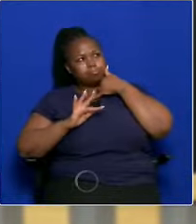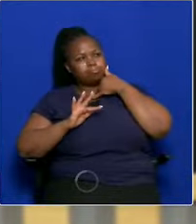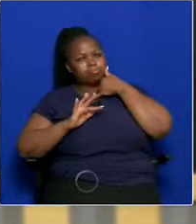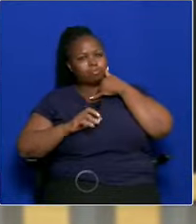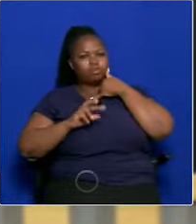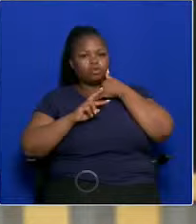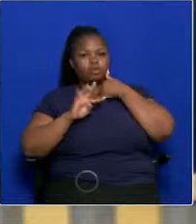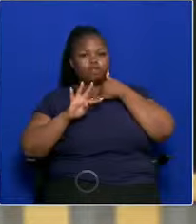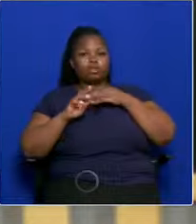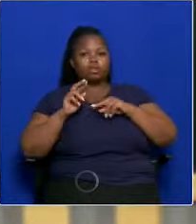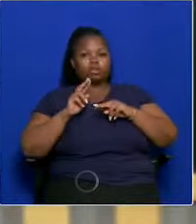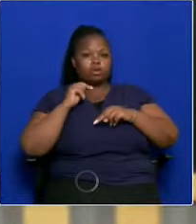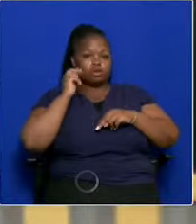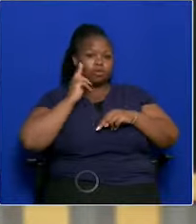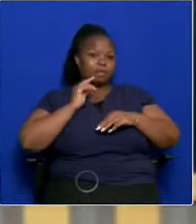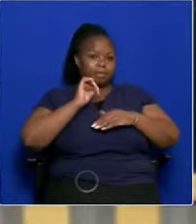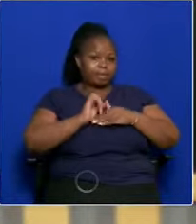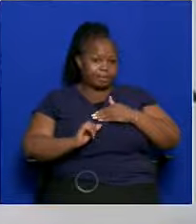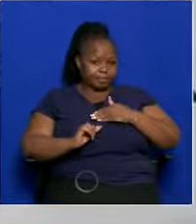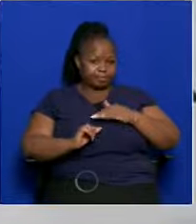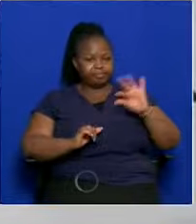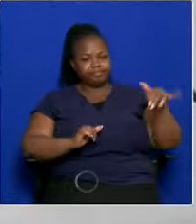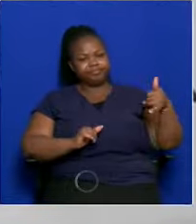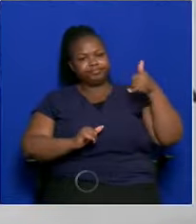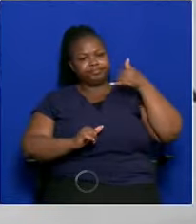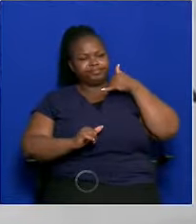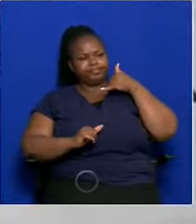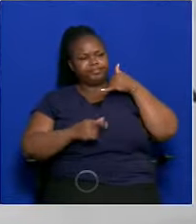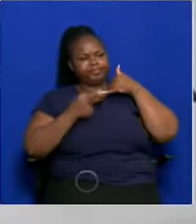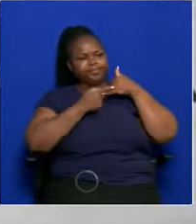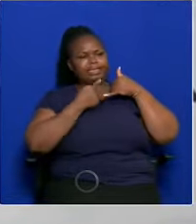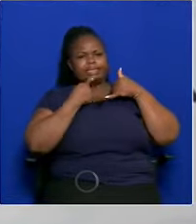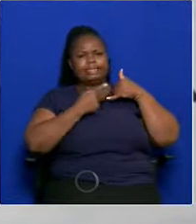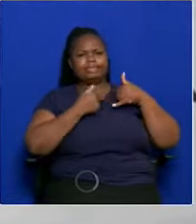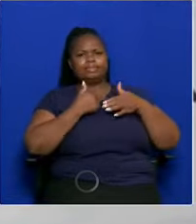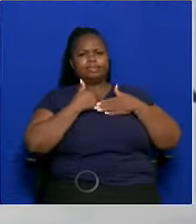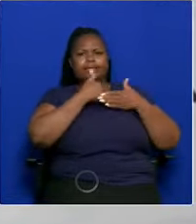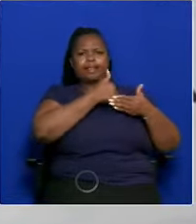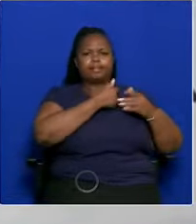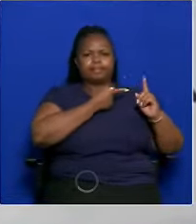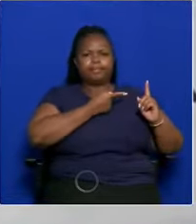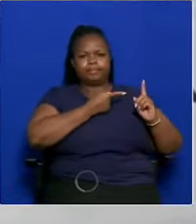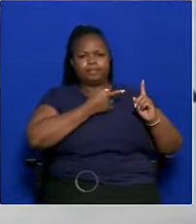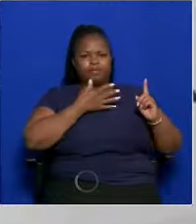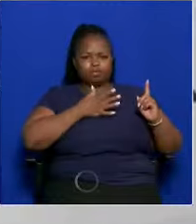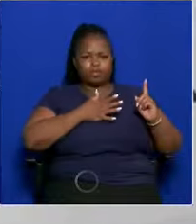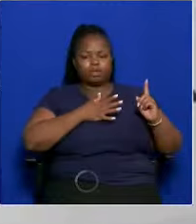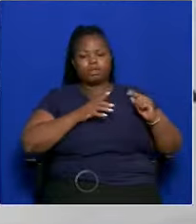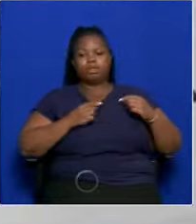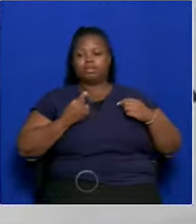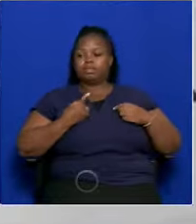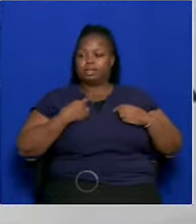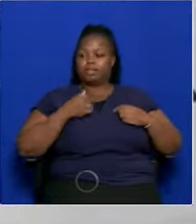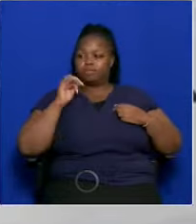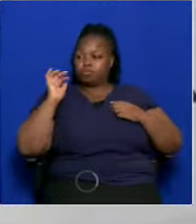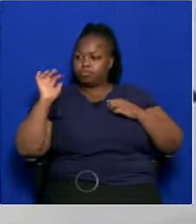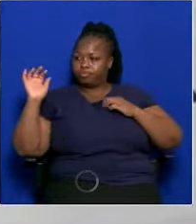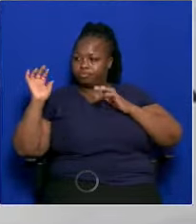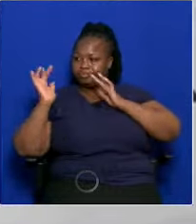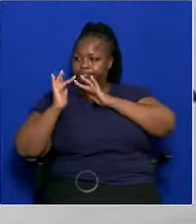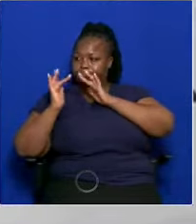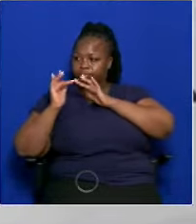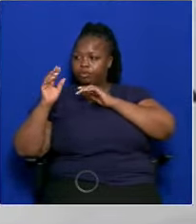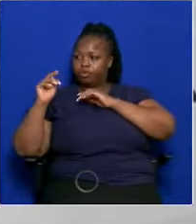you get a call, help me. You speak to Nkosi. Nkosi sends you these screenshots.